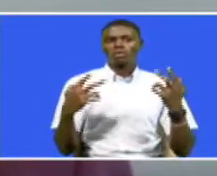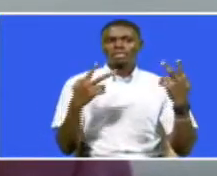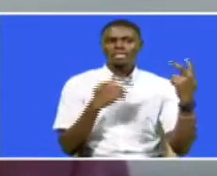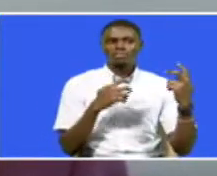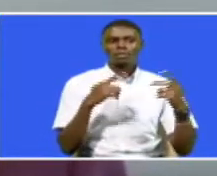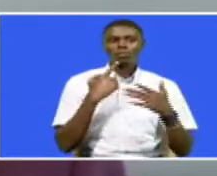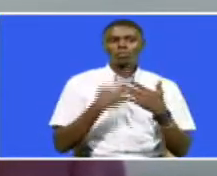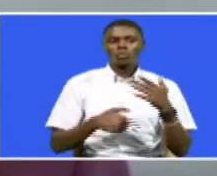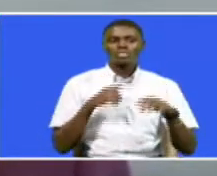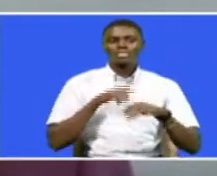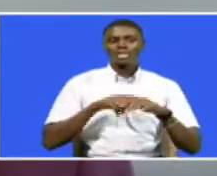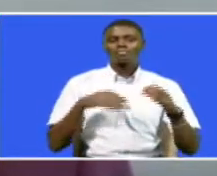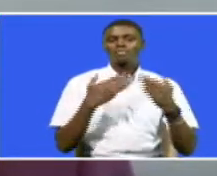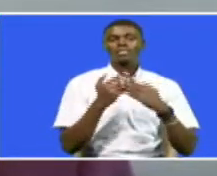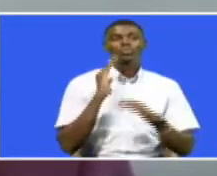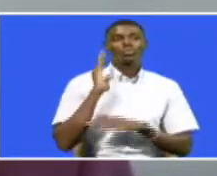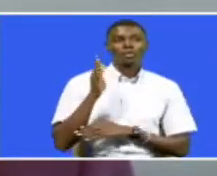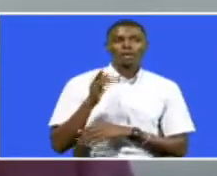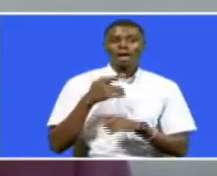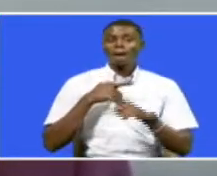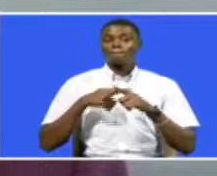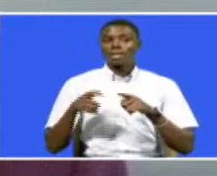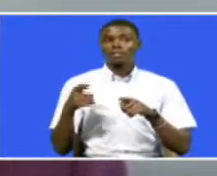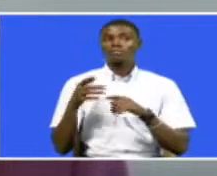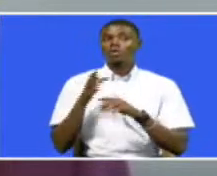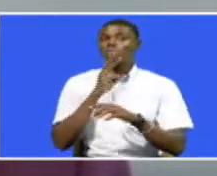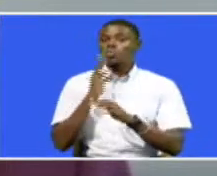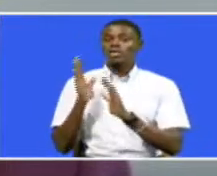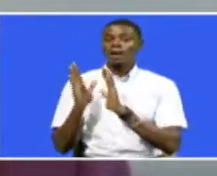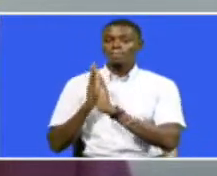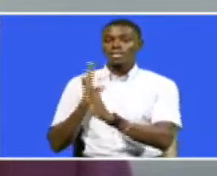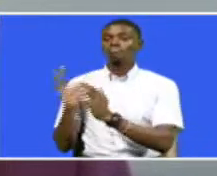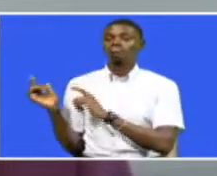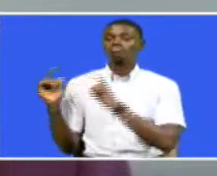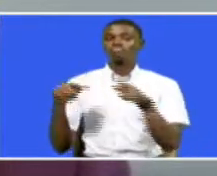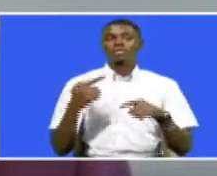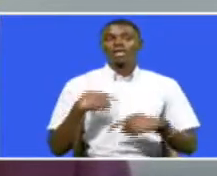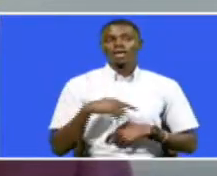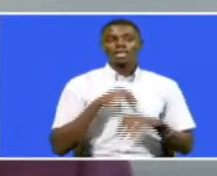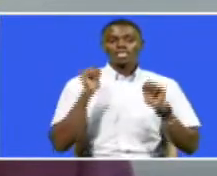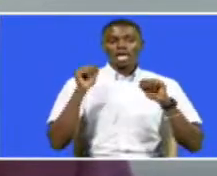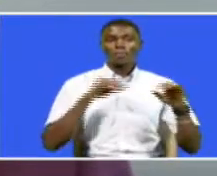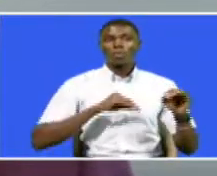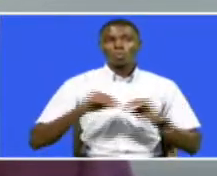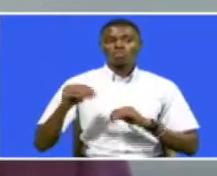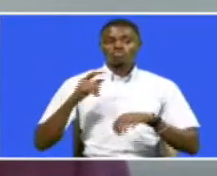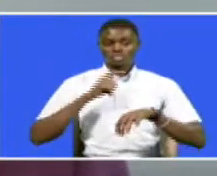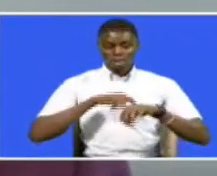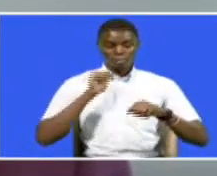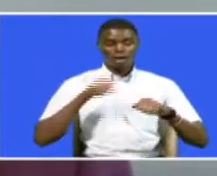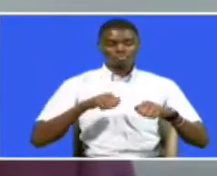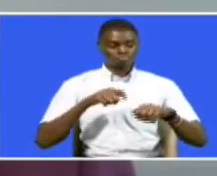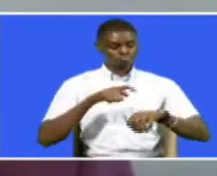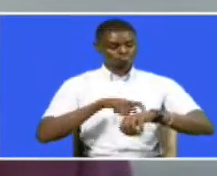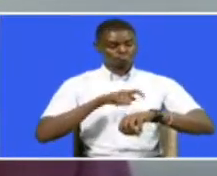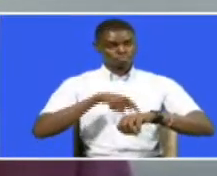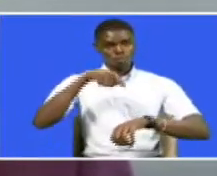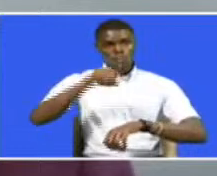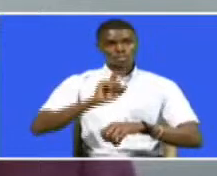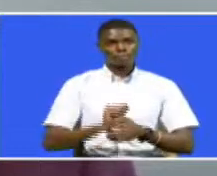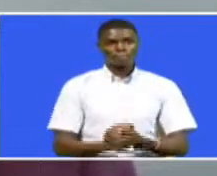what time you will reach. But since water bus came, we are able to move, we can time